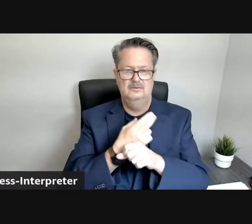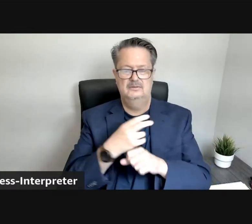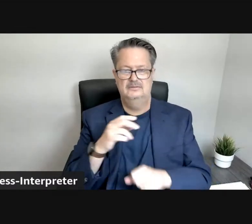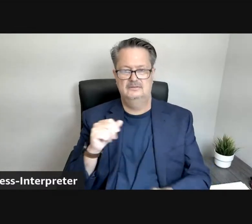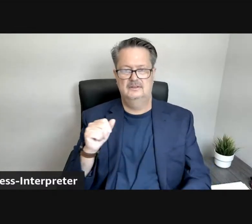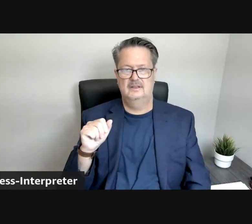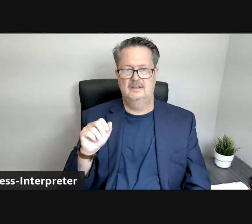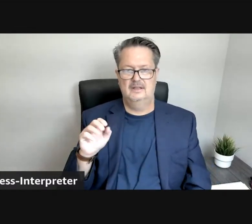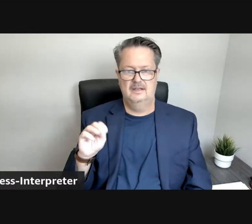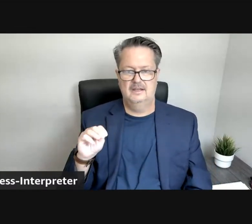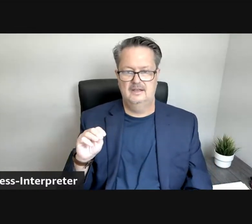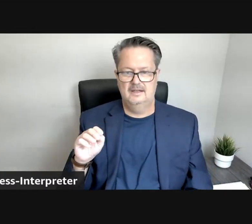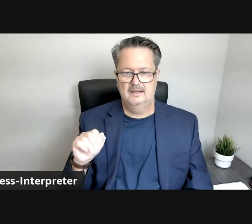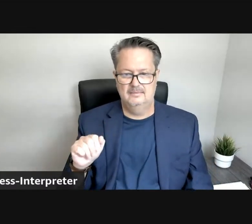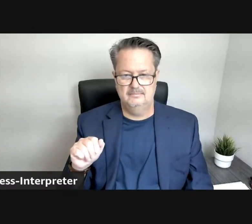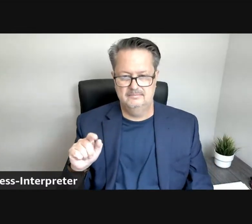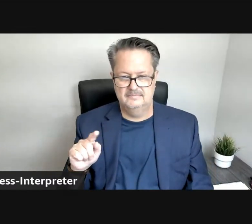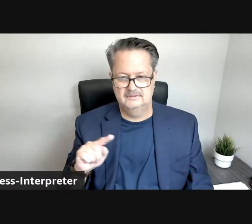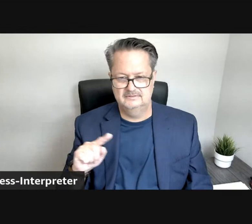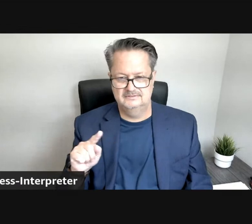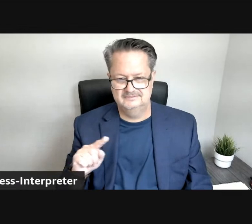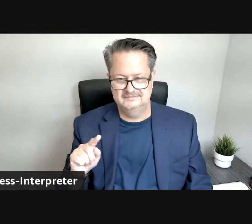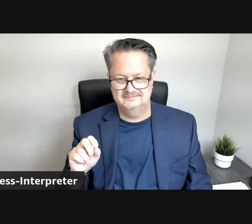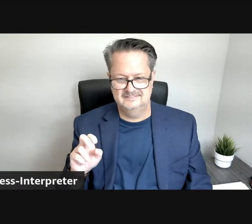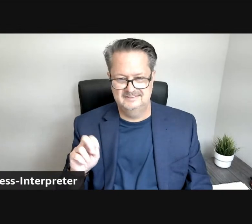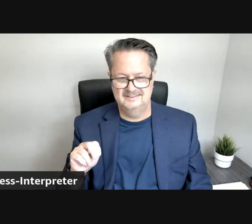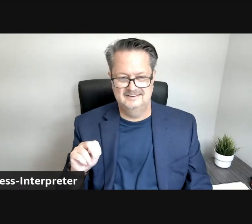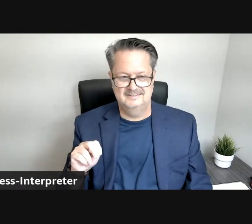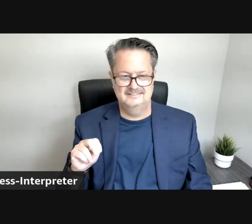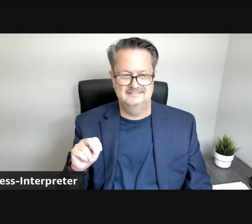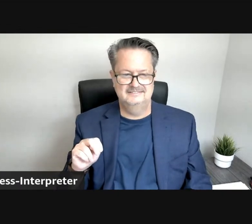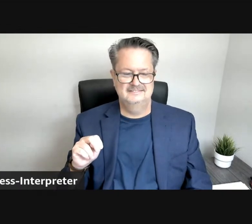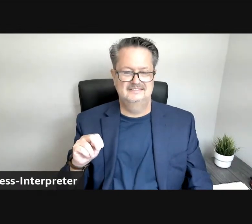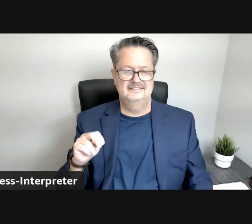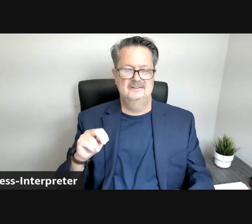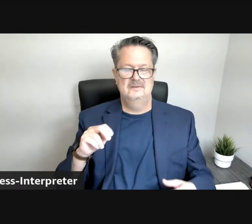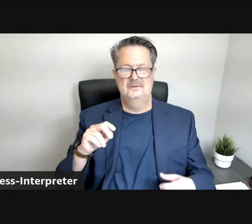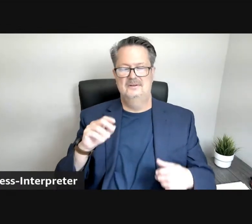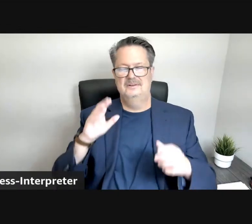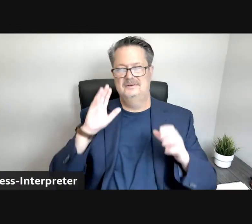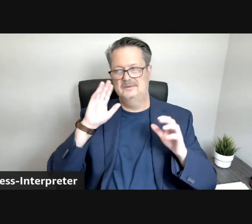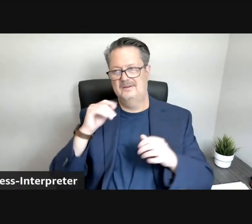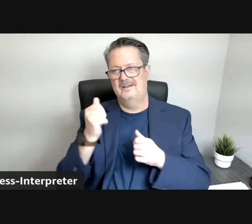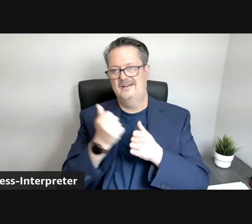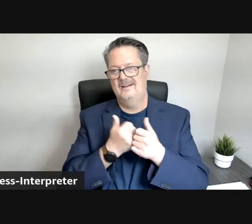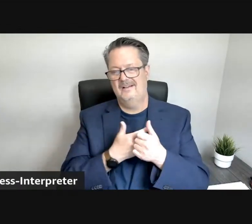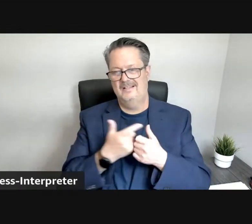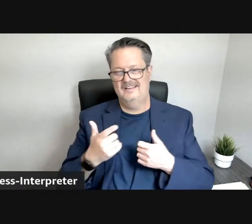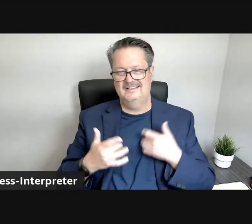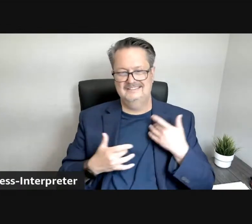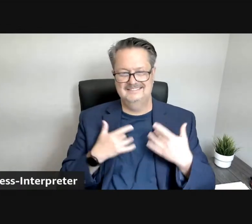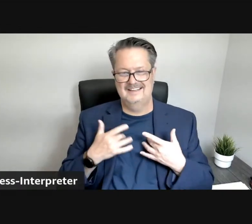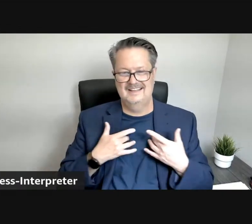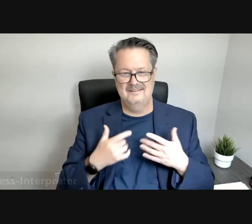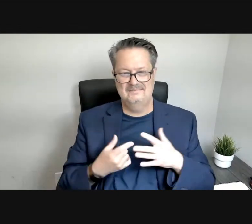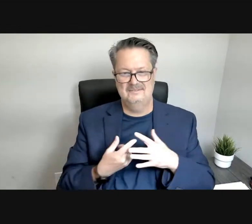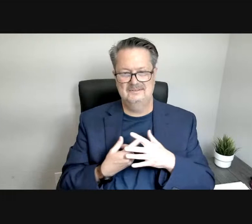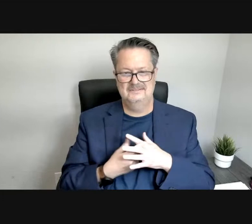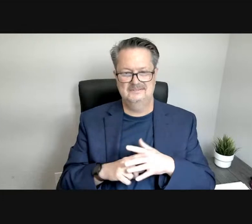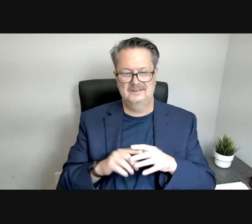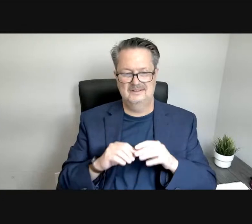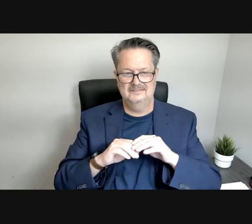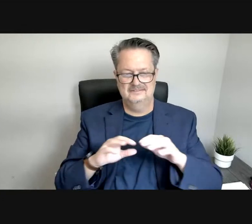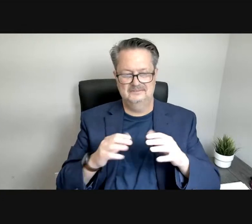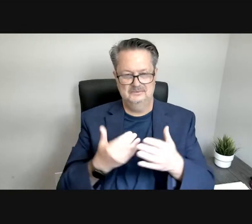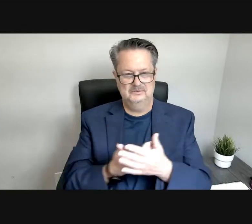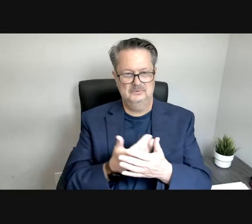Lattice. We know everyone is extremely excited about the recent launch. We're going to see some very cool deployment